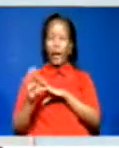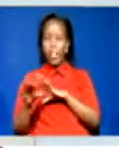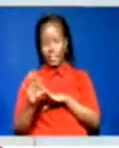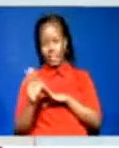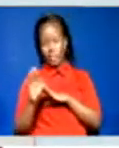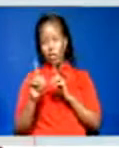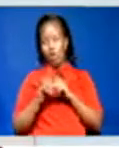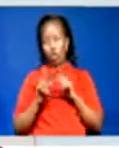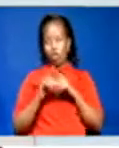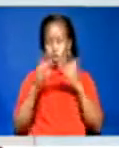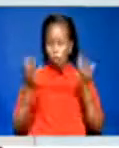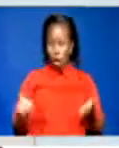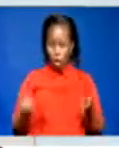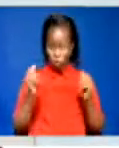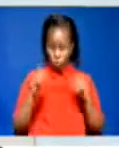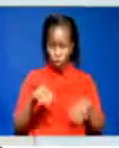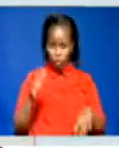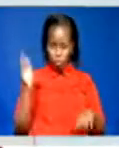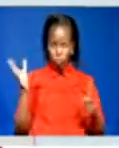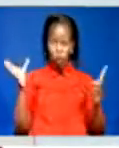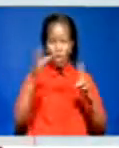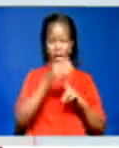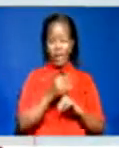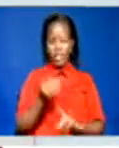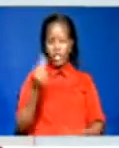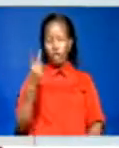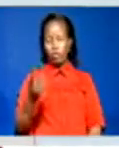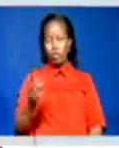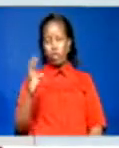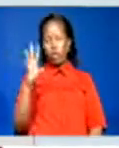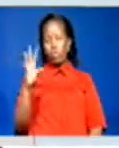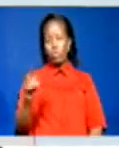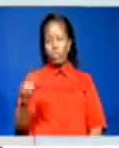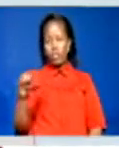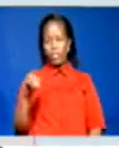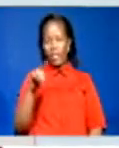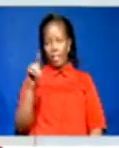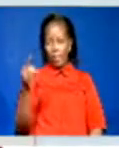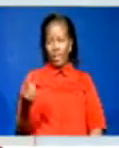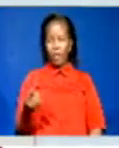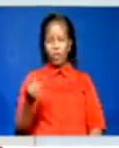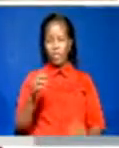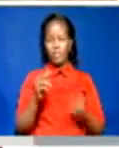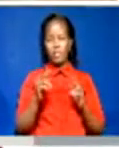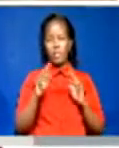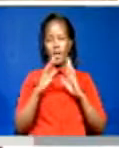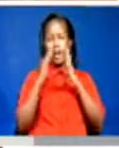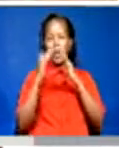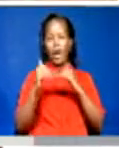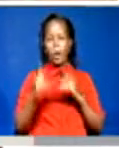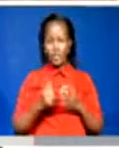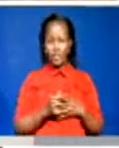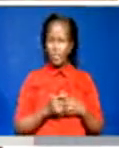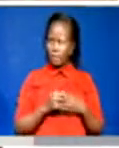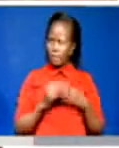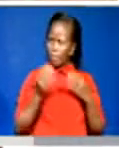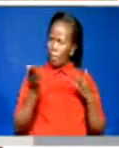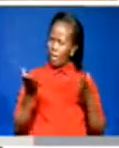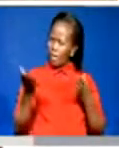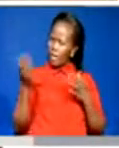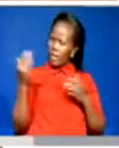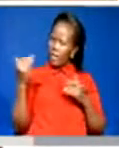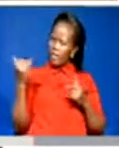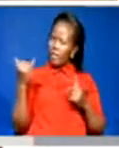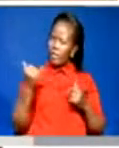hit the 250,000 units that the government has targeted. And maybe in 30 seconds, finally,